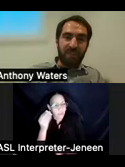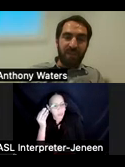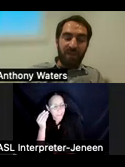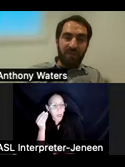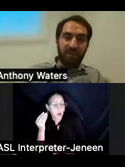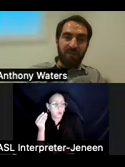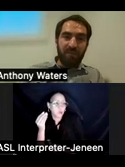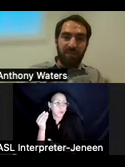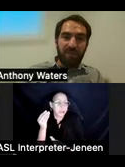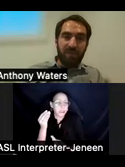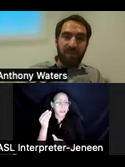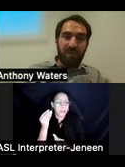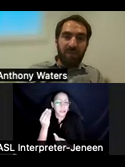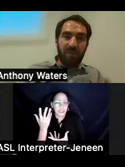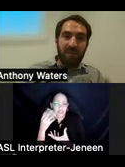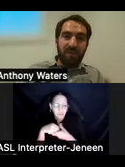implications of